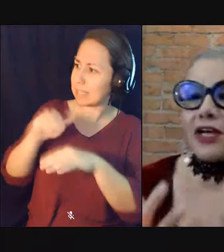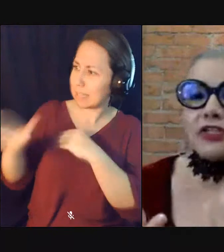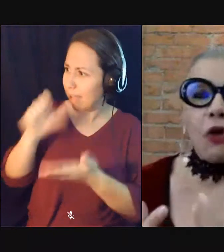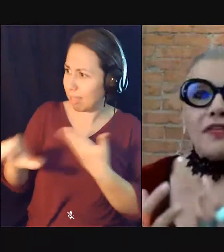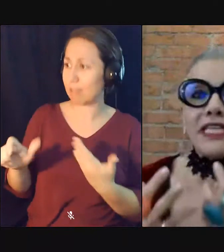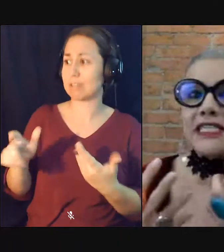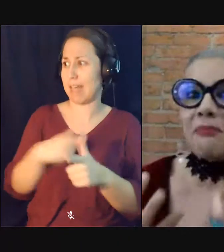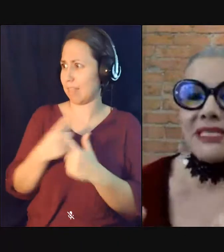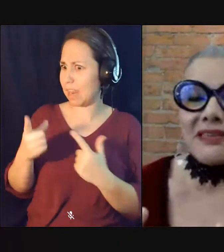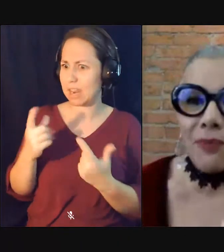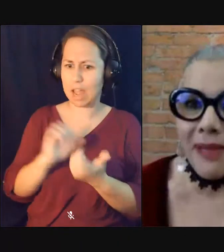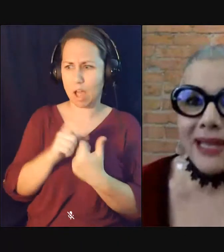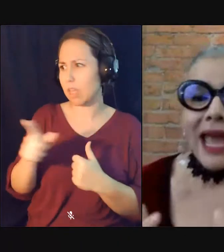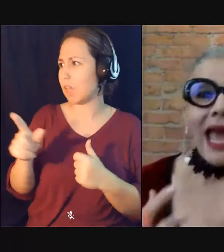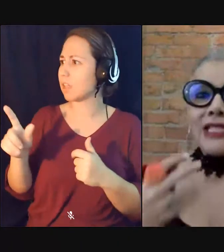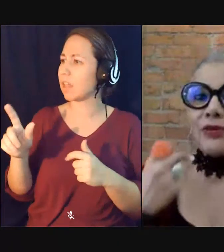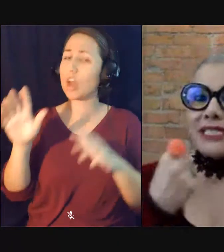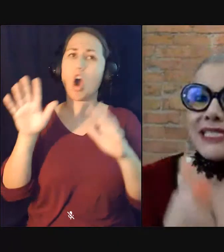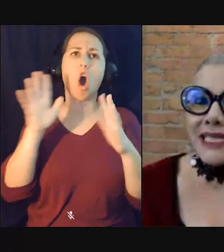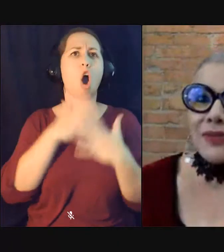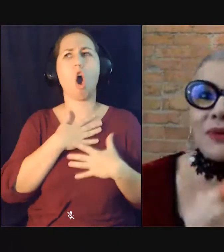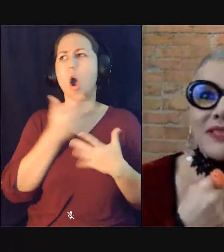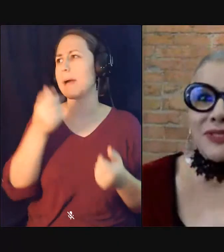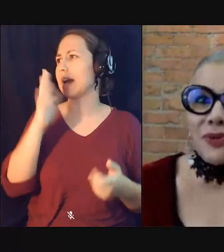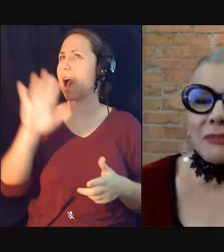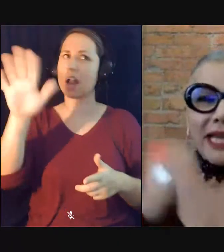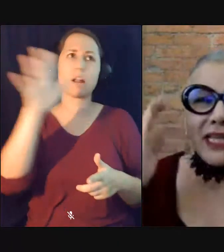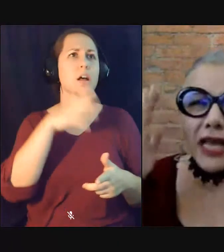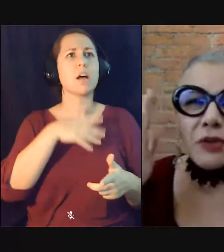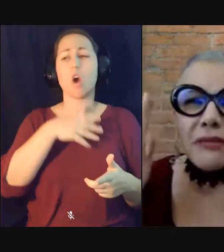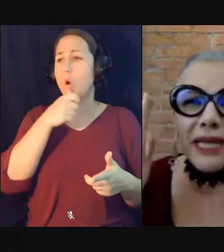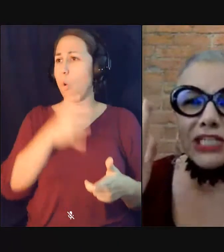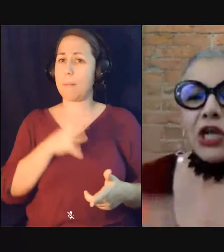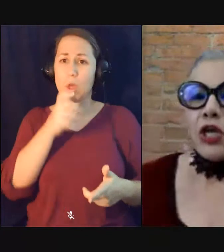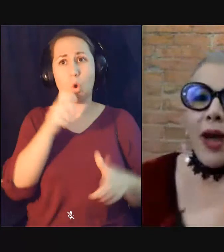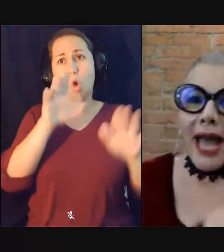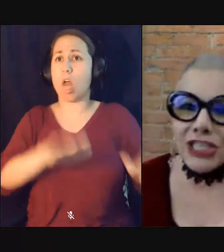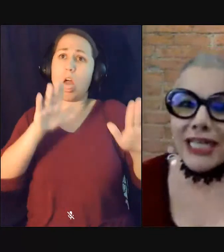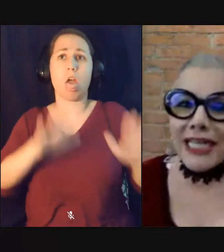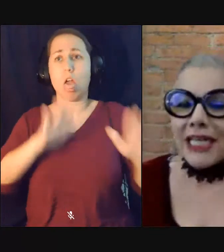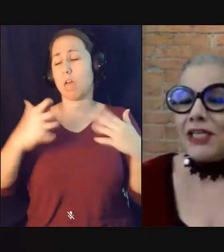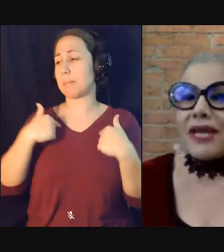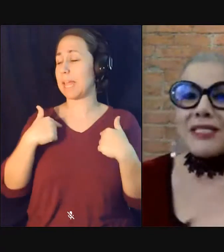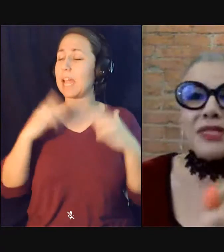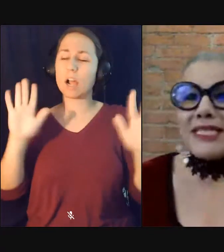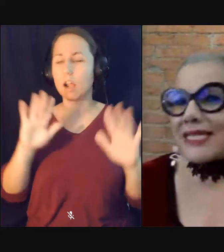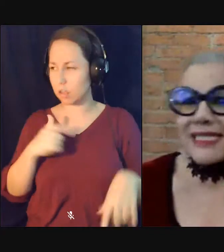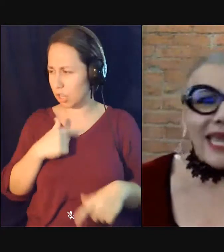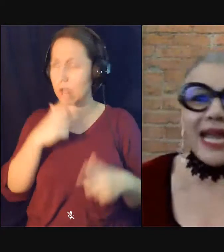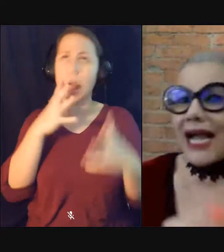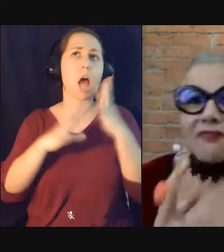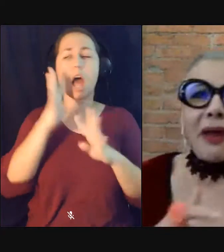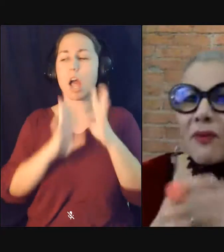they gush over these submissive women. And so to see you with the swords, I mean, I can only imagine you're Ashley, getting all these